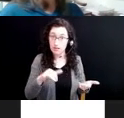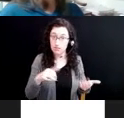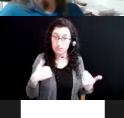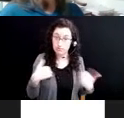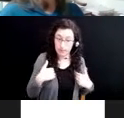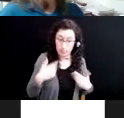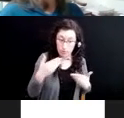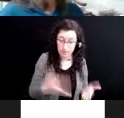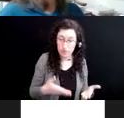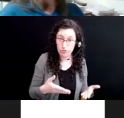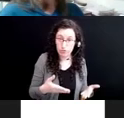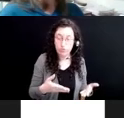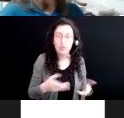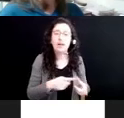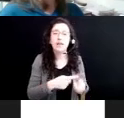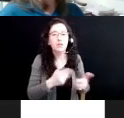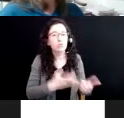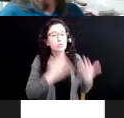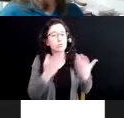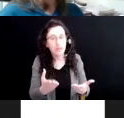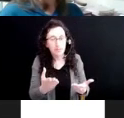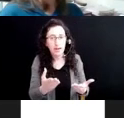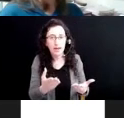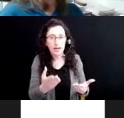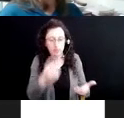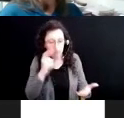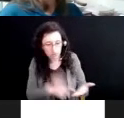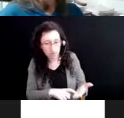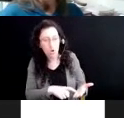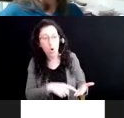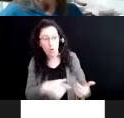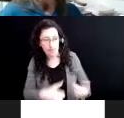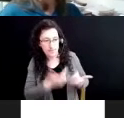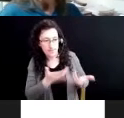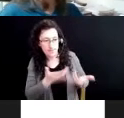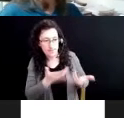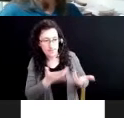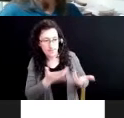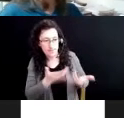using it, the recommendation is to protect it and maintain it.